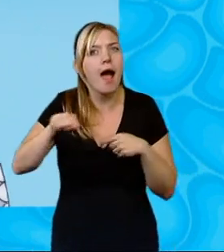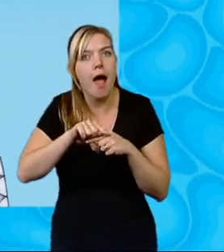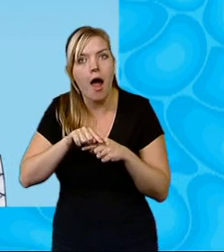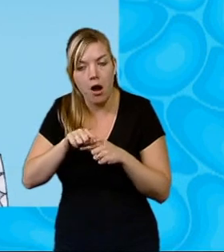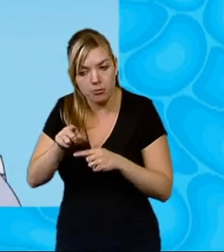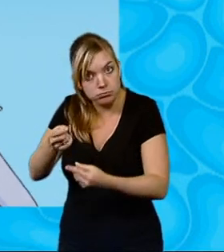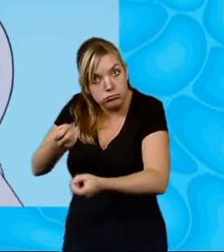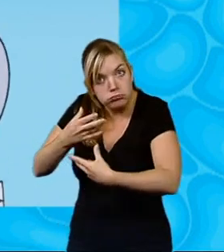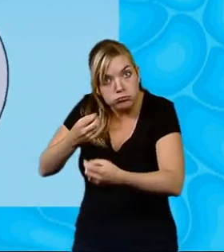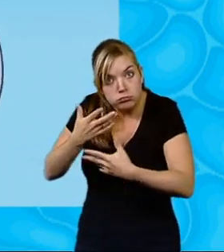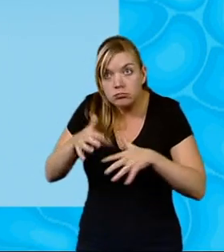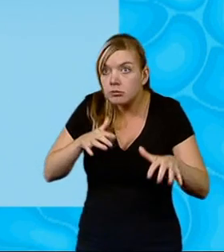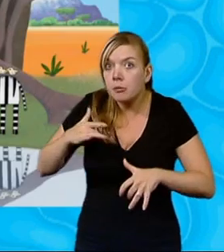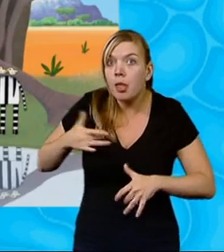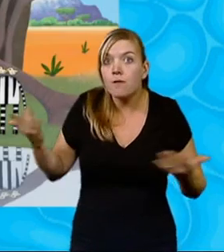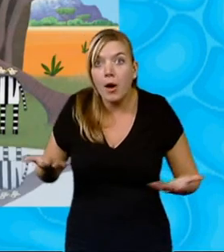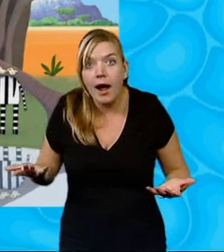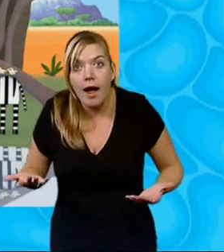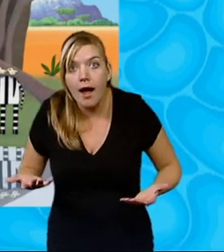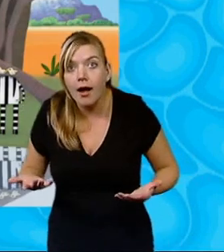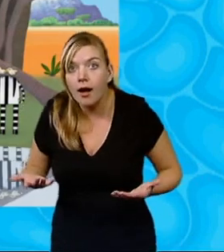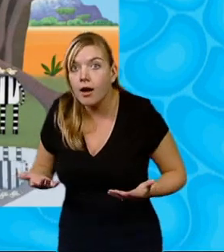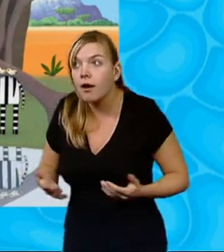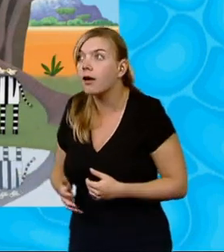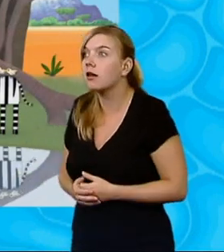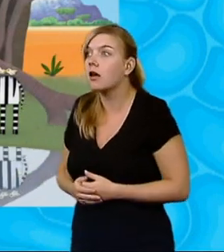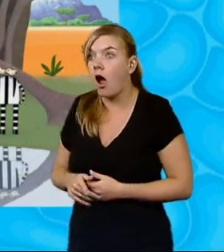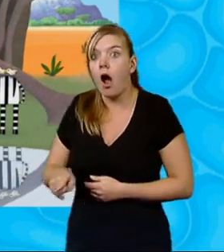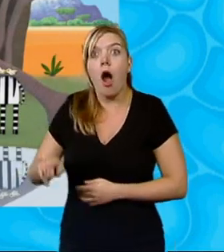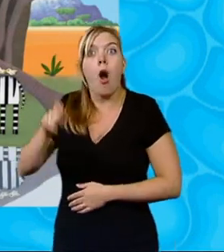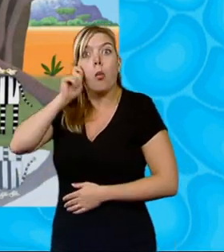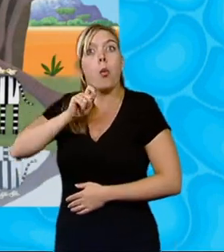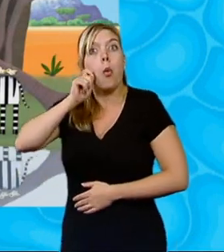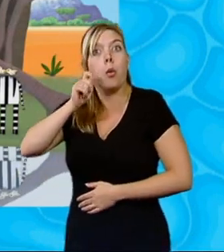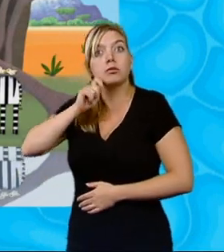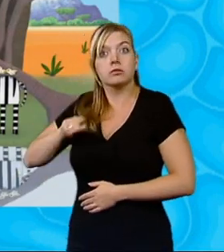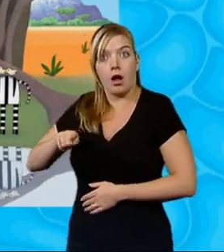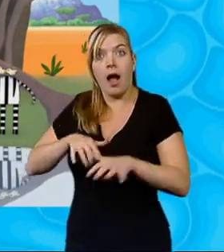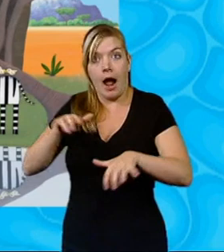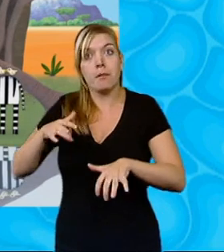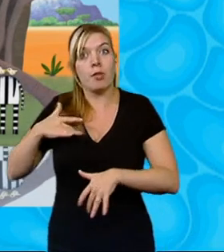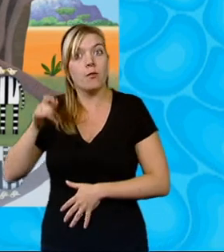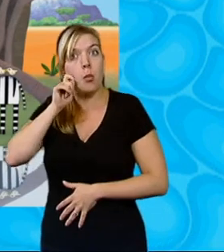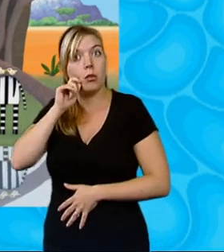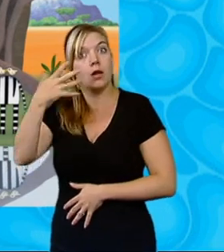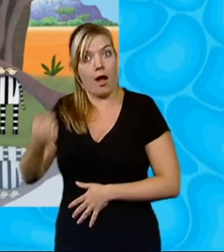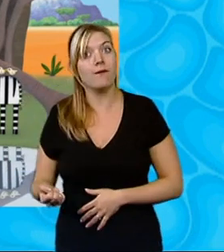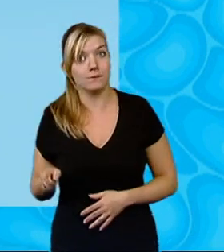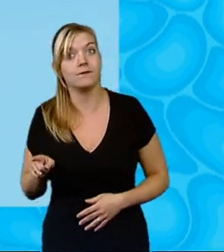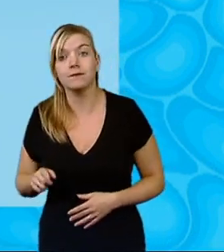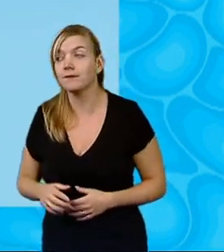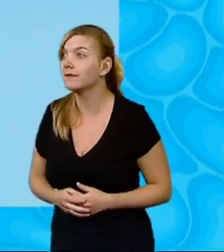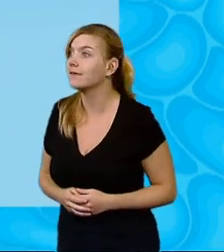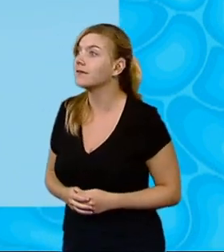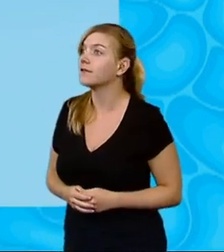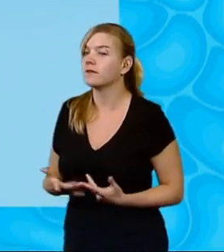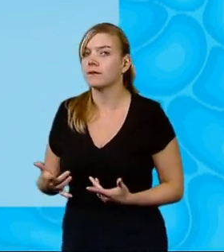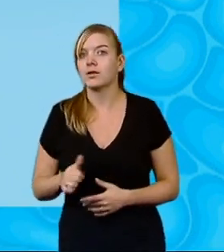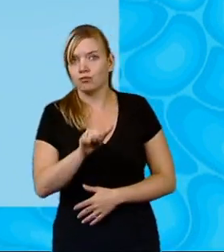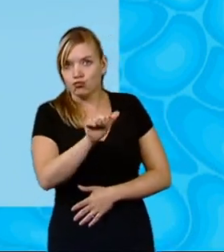tell me where animals live? Hey, what about water? Animals live in the water, don't they? Well,